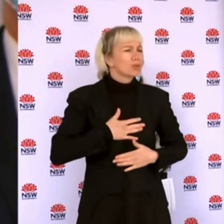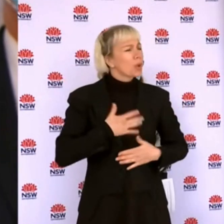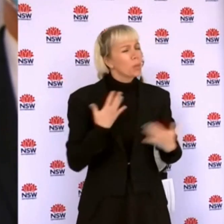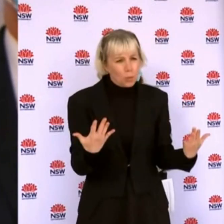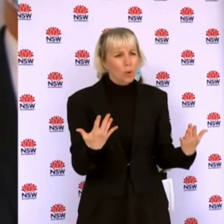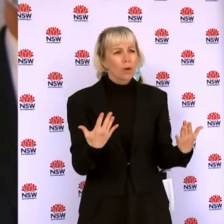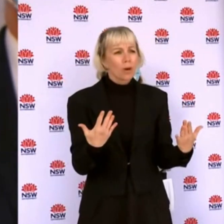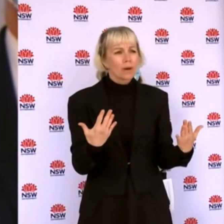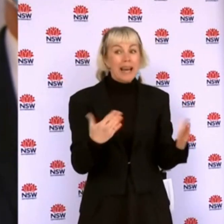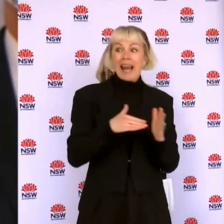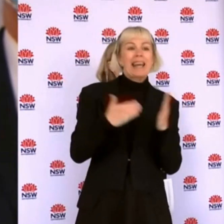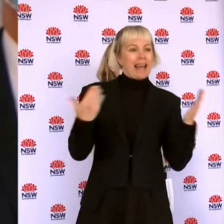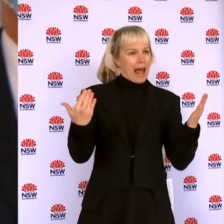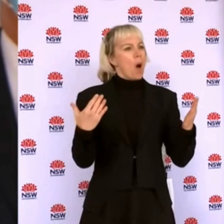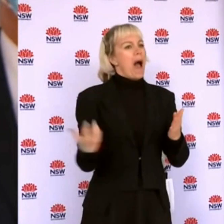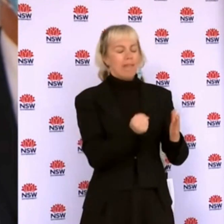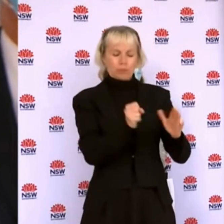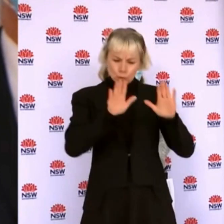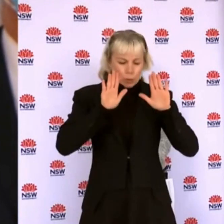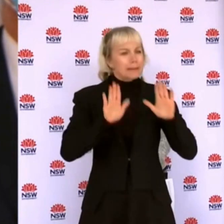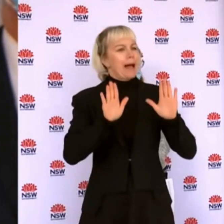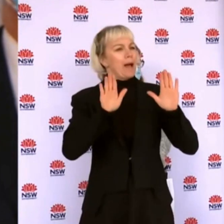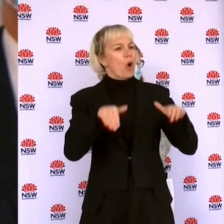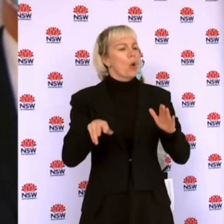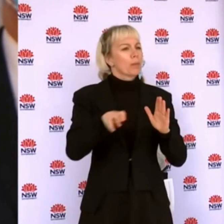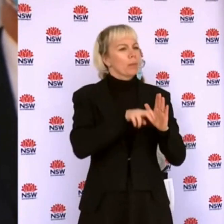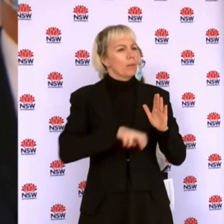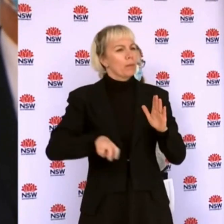it's really up to us, to all of us, to step up, as difficult as it is.